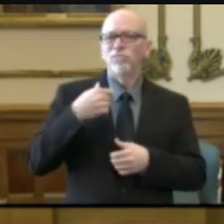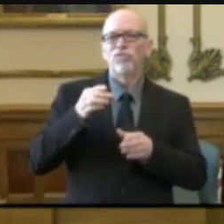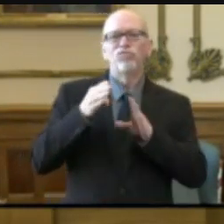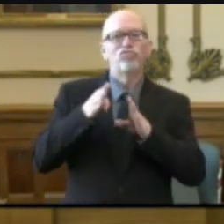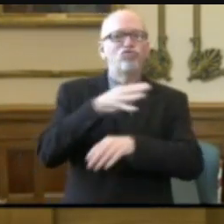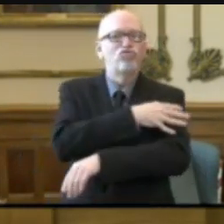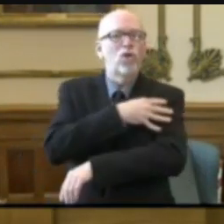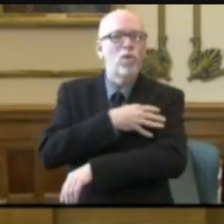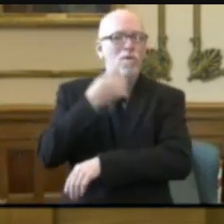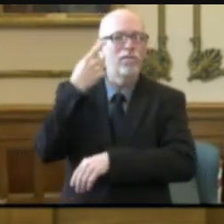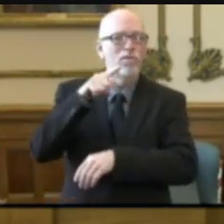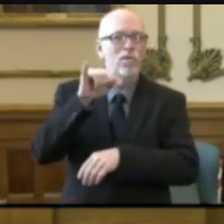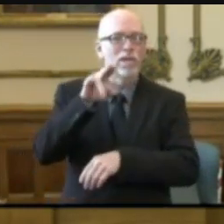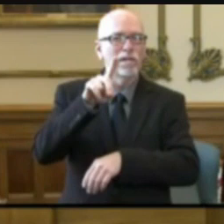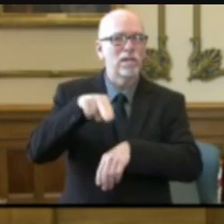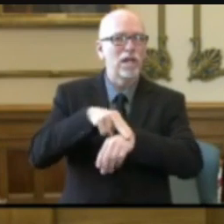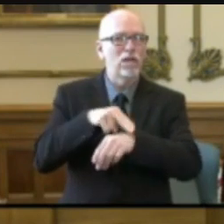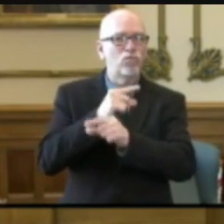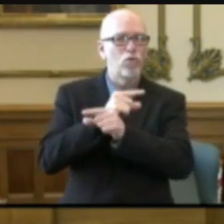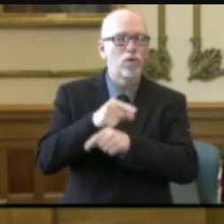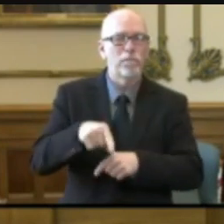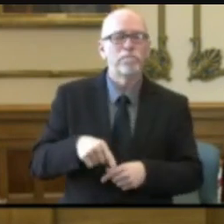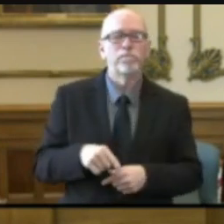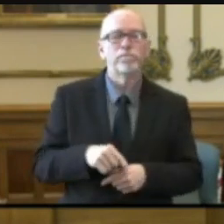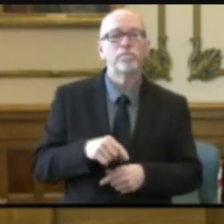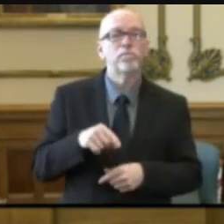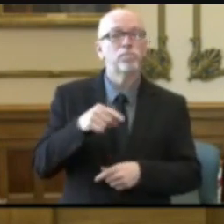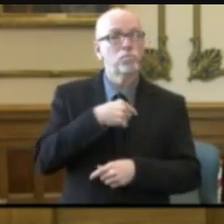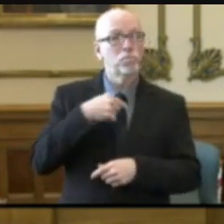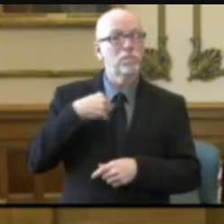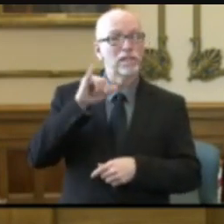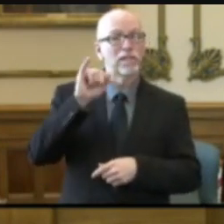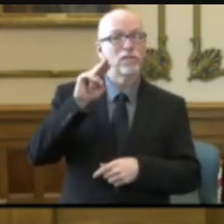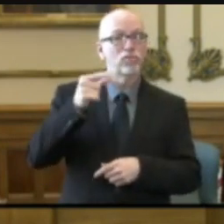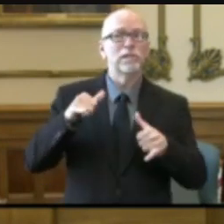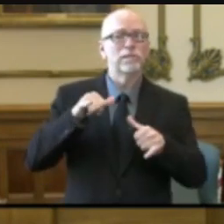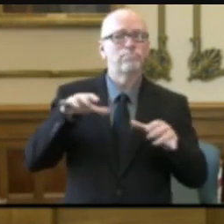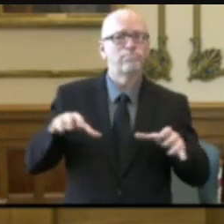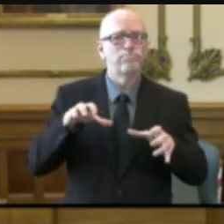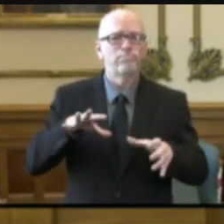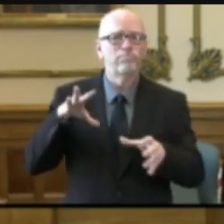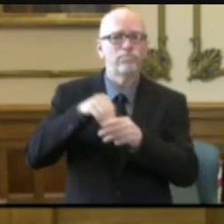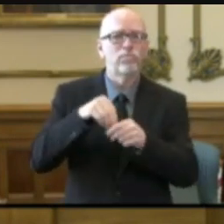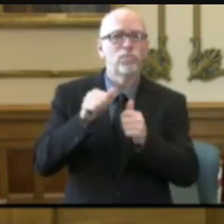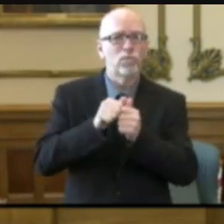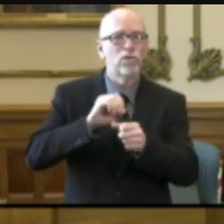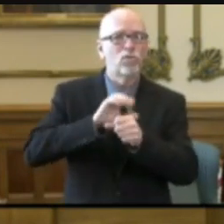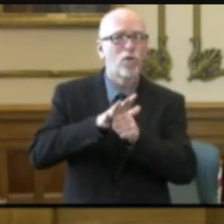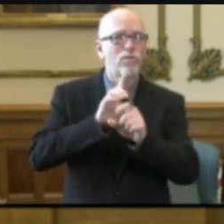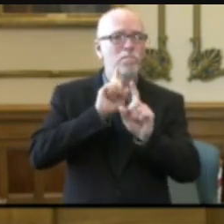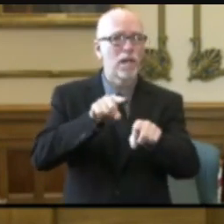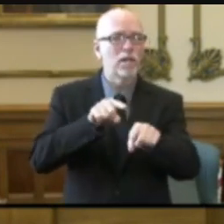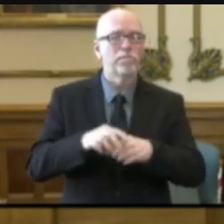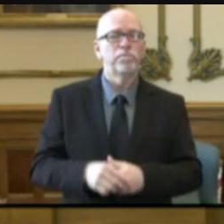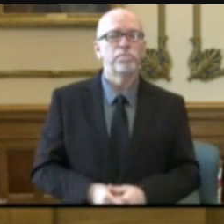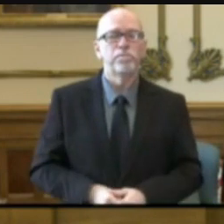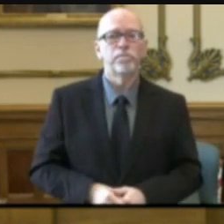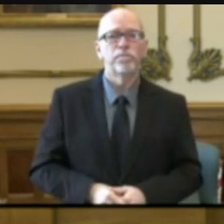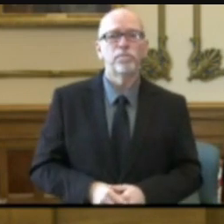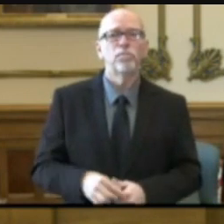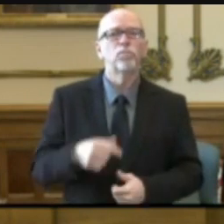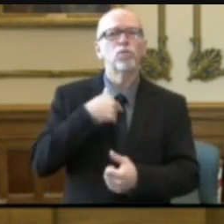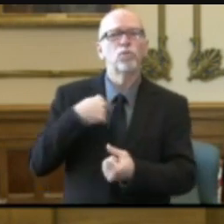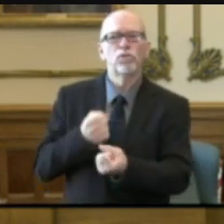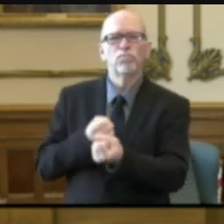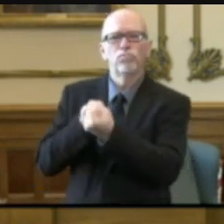Indiana National Guard. The Indiana National Guard continues to be actively engaged in the COVID-19 response. We are